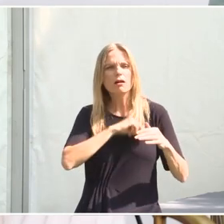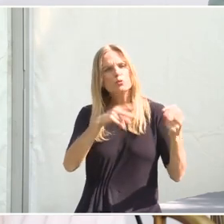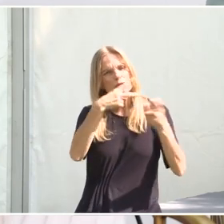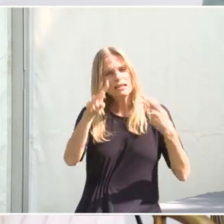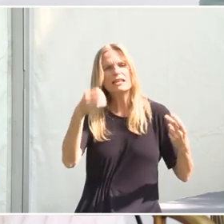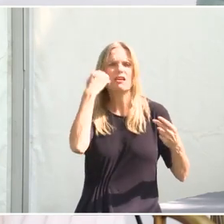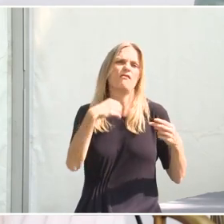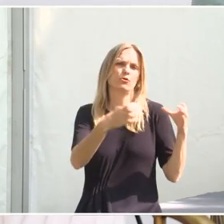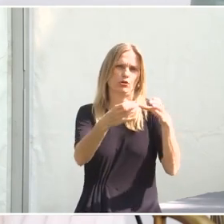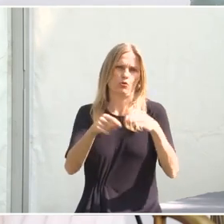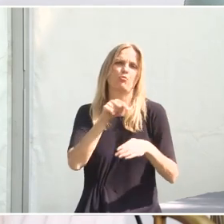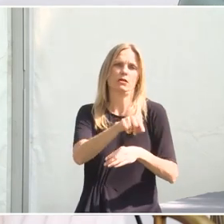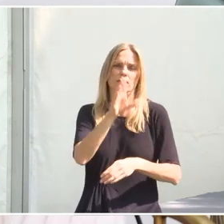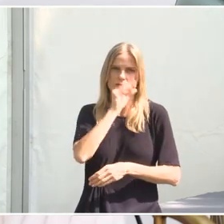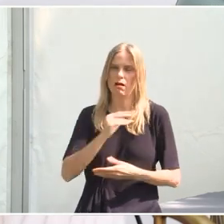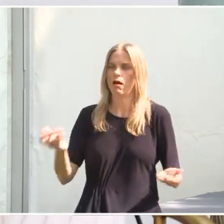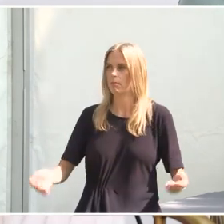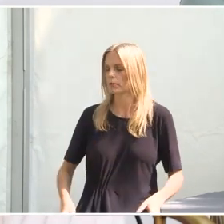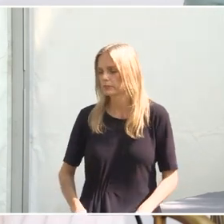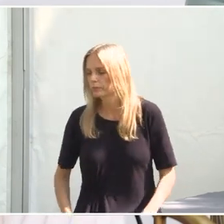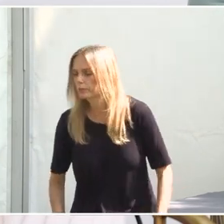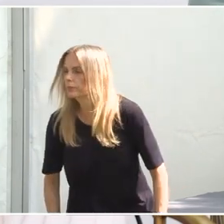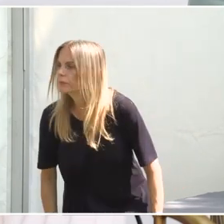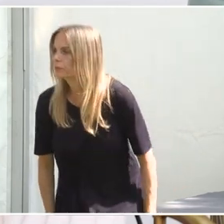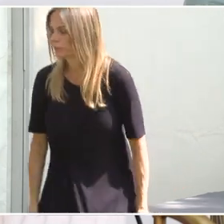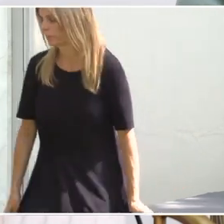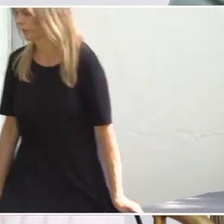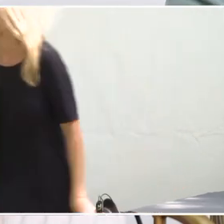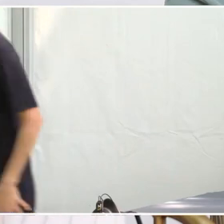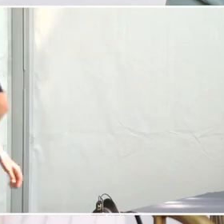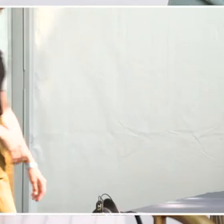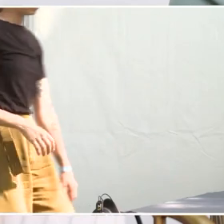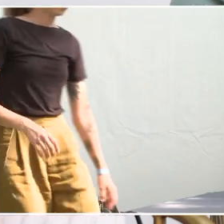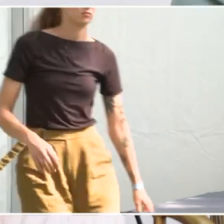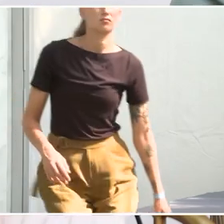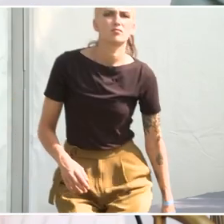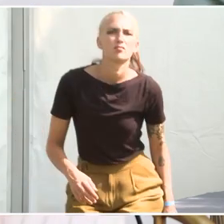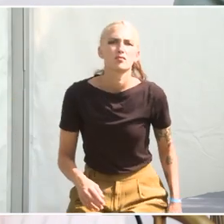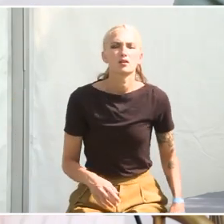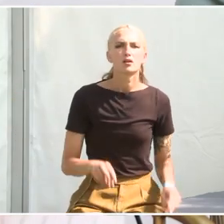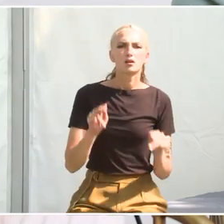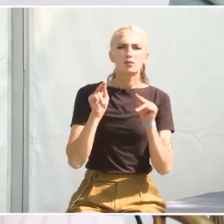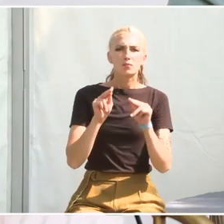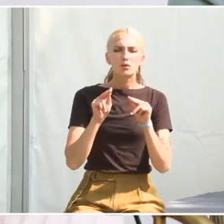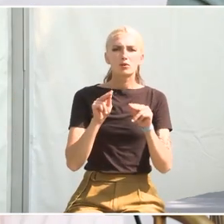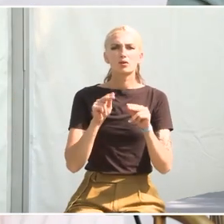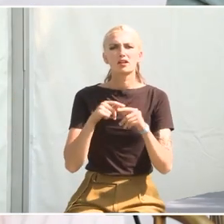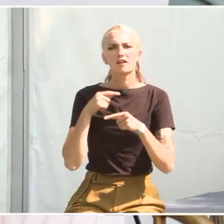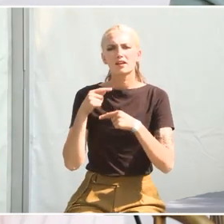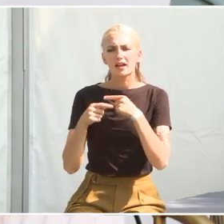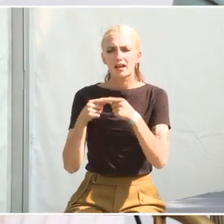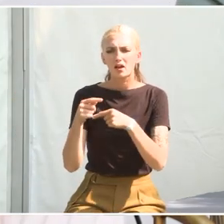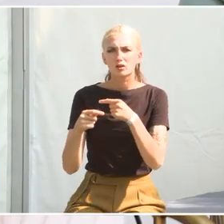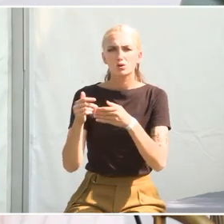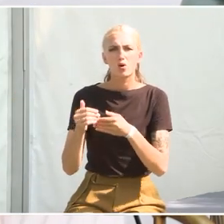course, people of different generations usually find more connectedness within that generation. You've had more